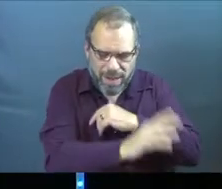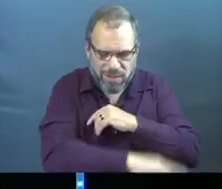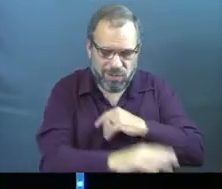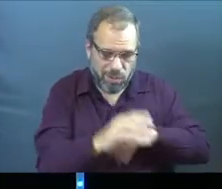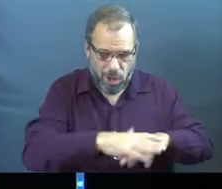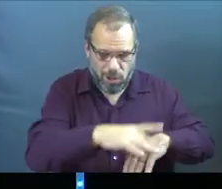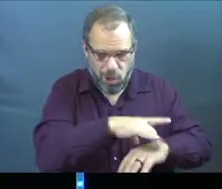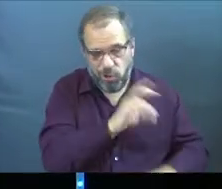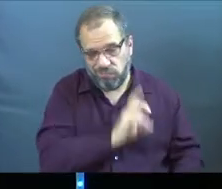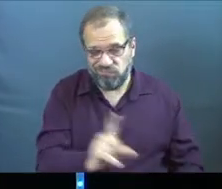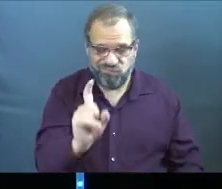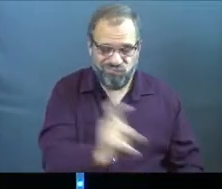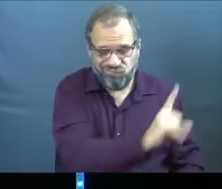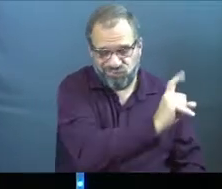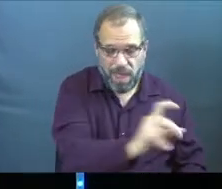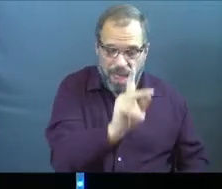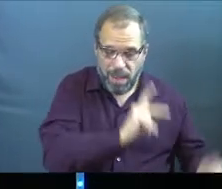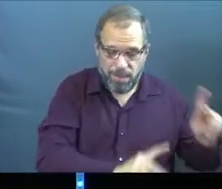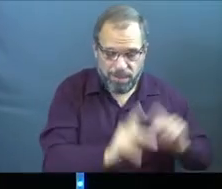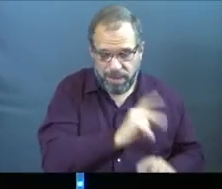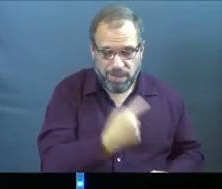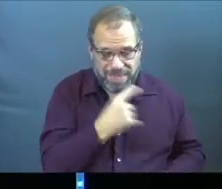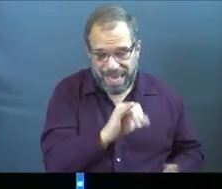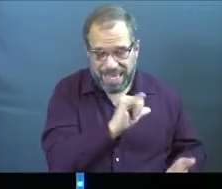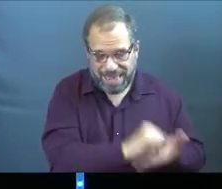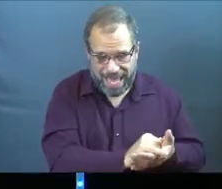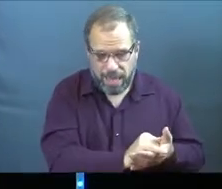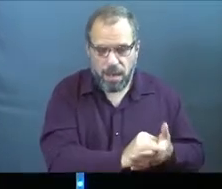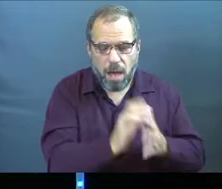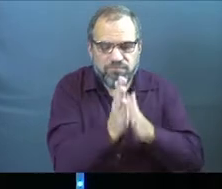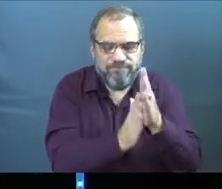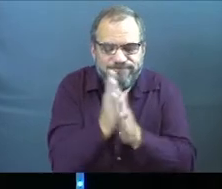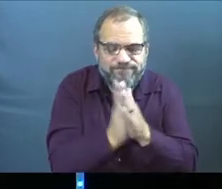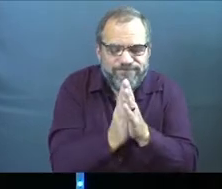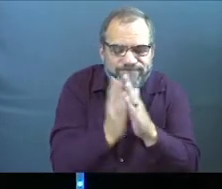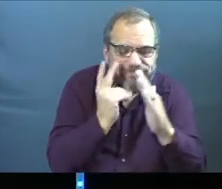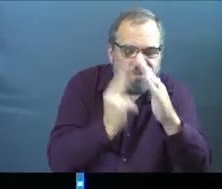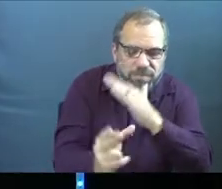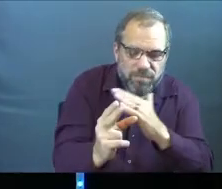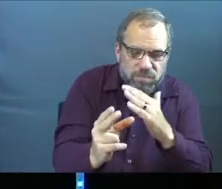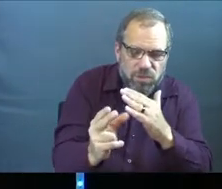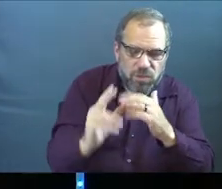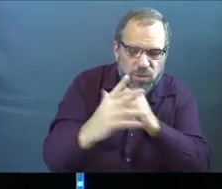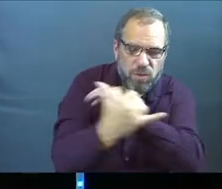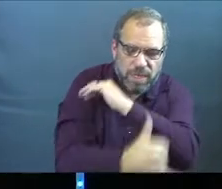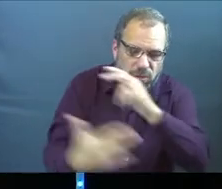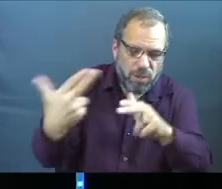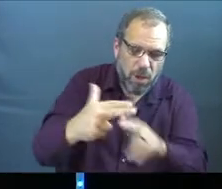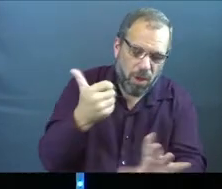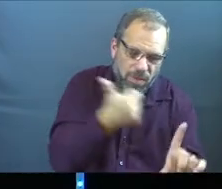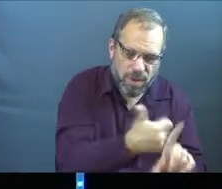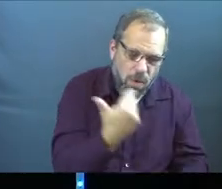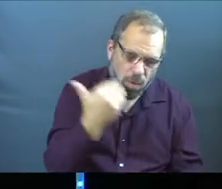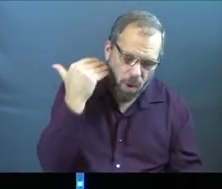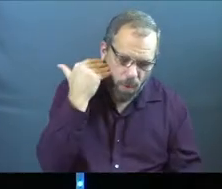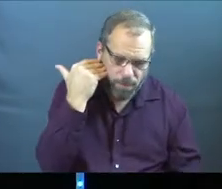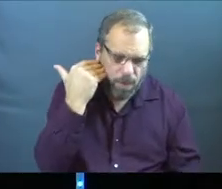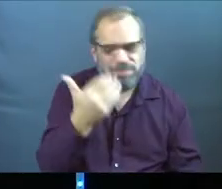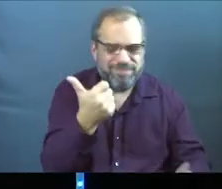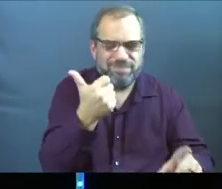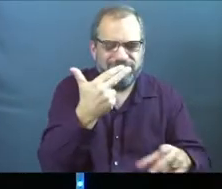nomads here on earth. Obviously, people who say such things are looking forward to a country they can call their own home, or call